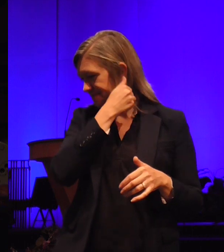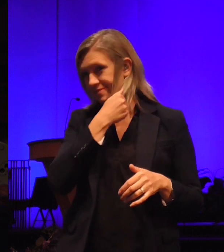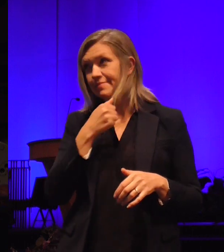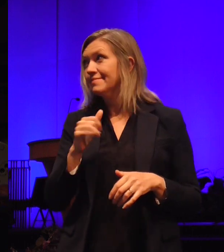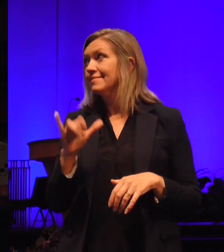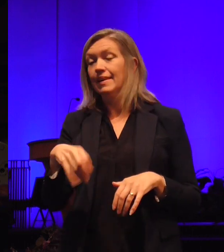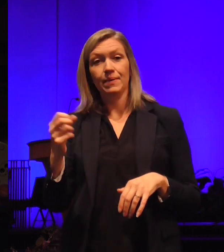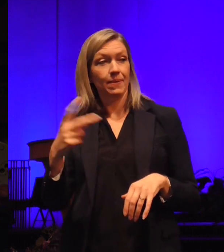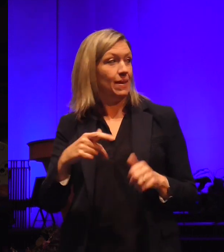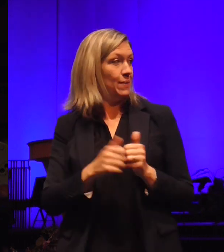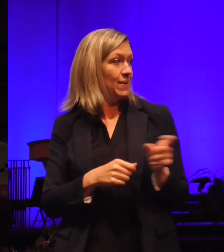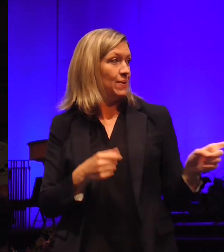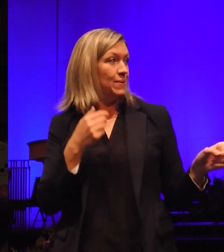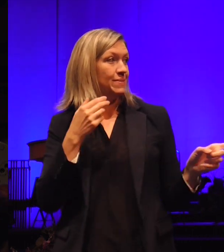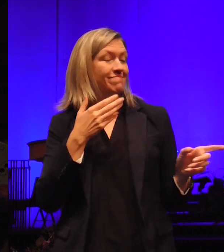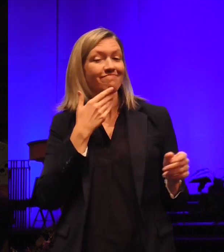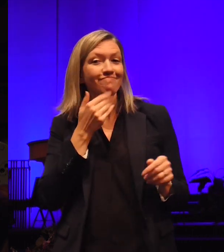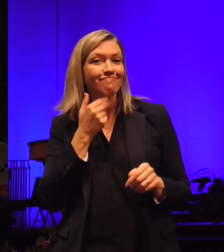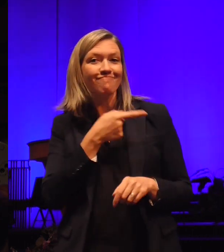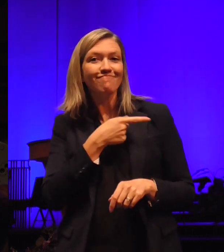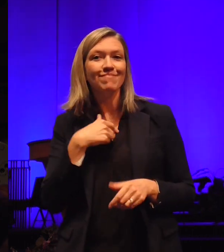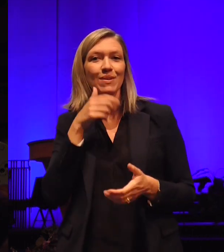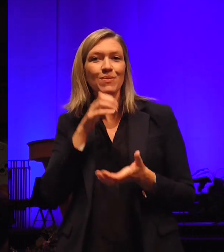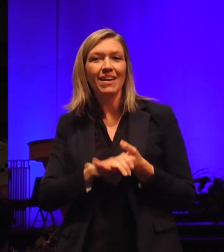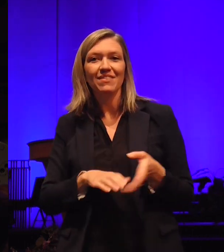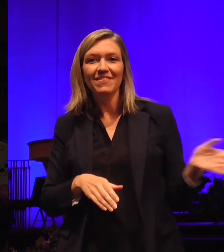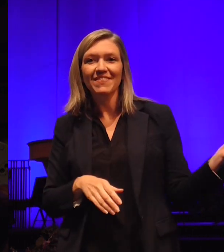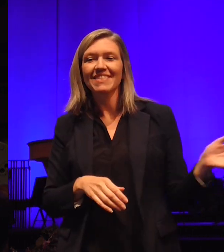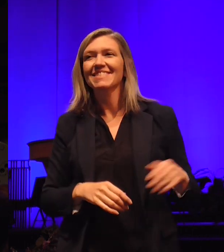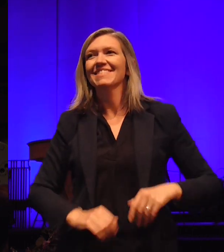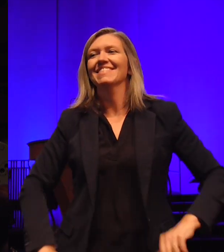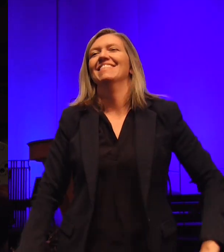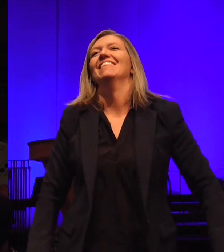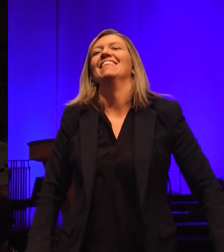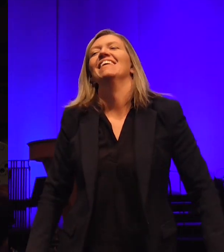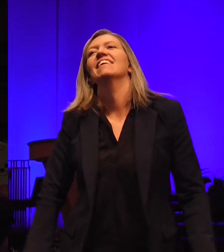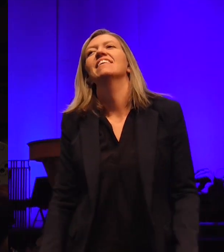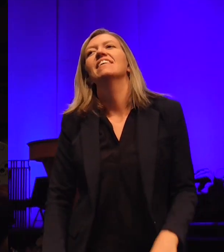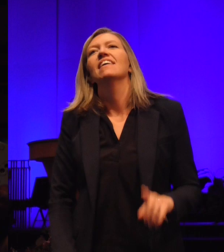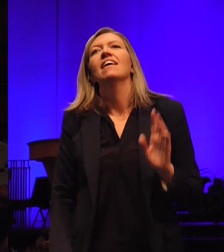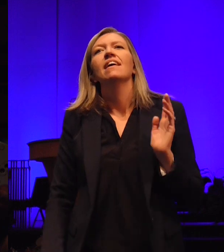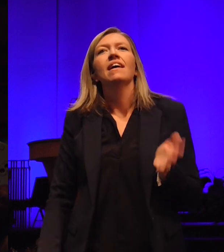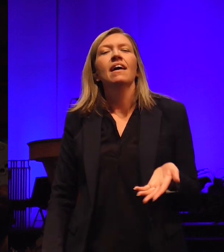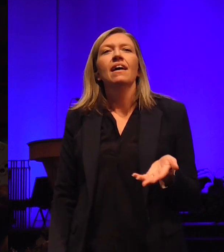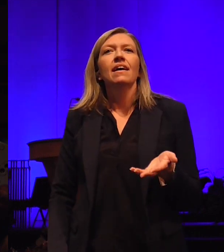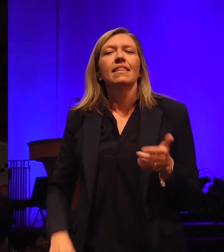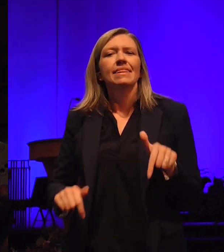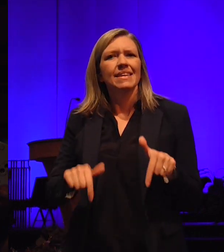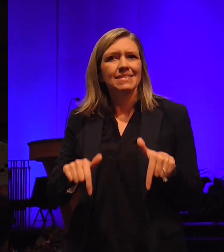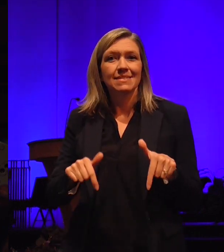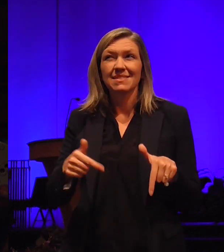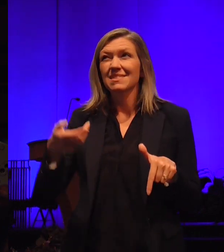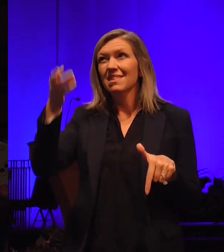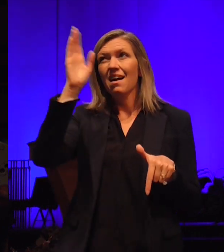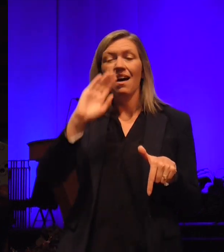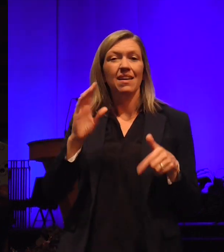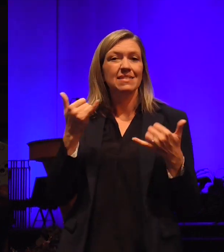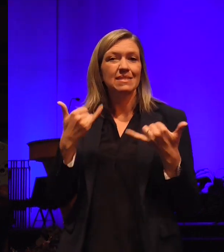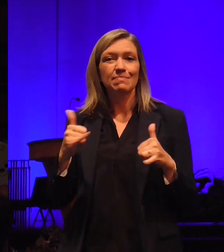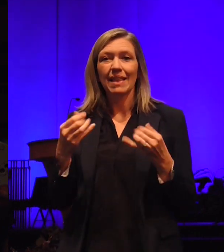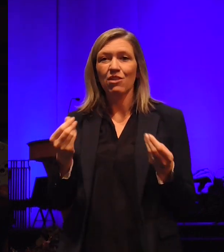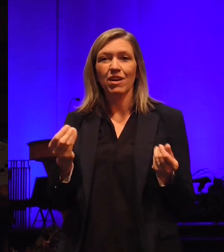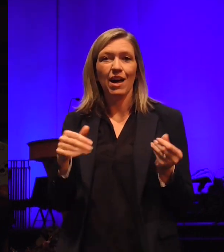Is that okay with you, honey? We're doing good. Hi, my wife, April. You know, and this is God's playground scattered